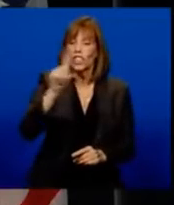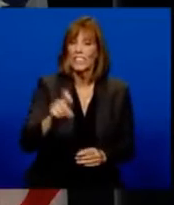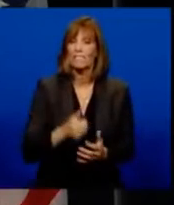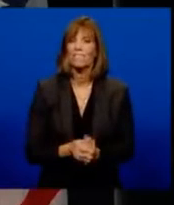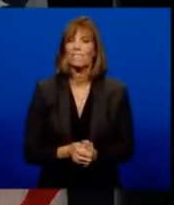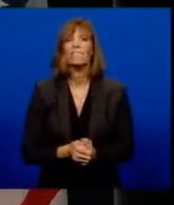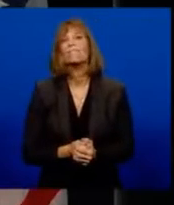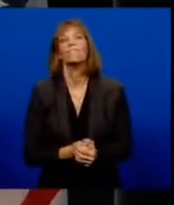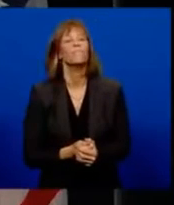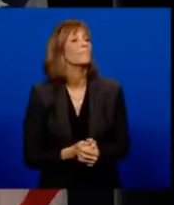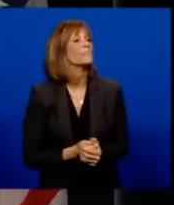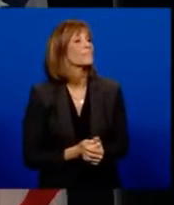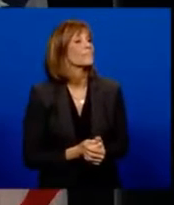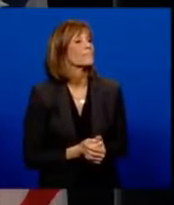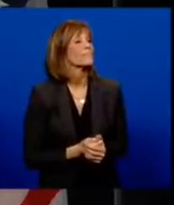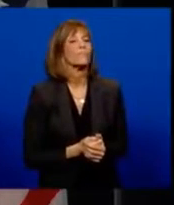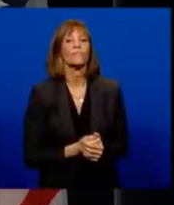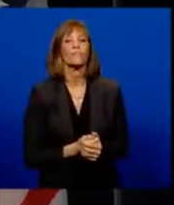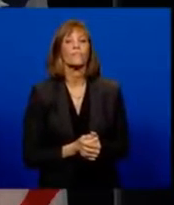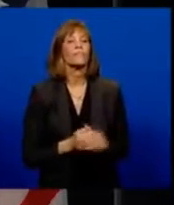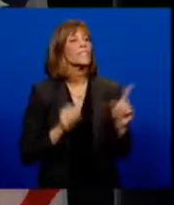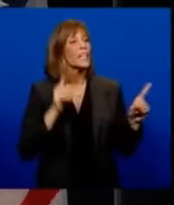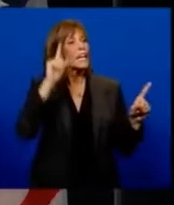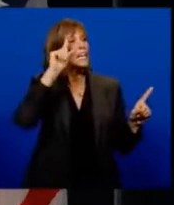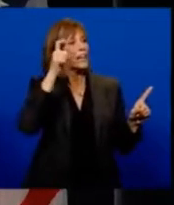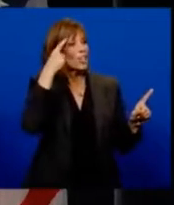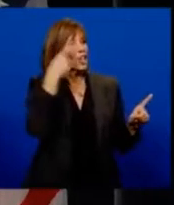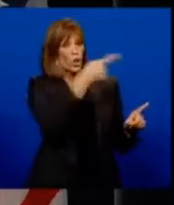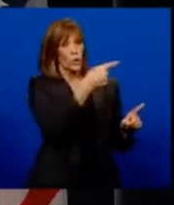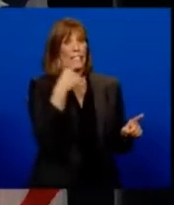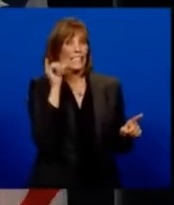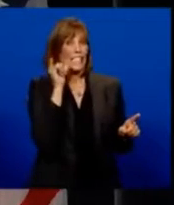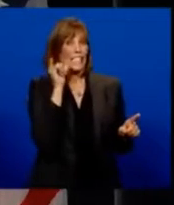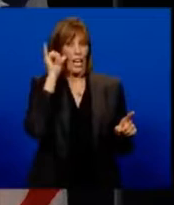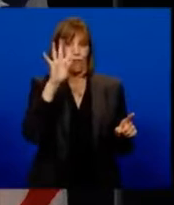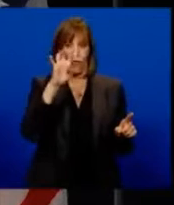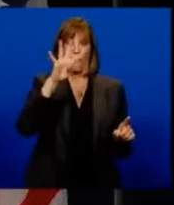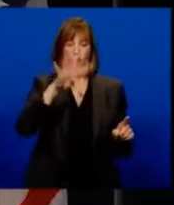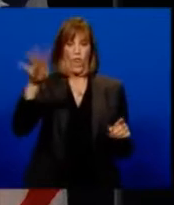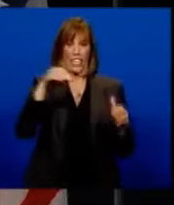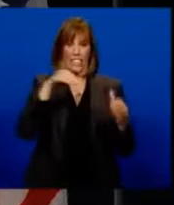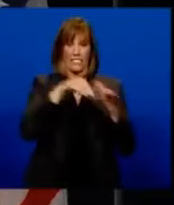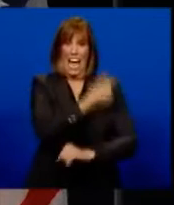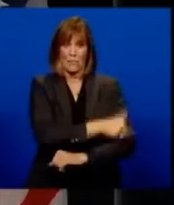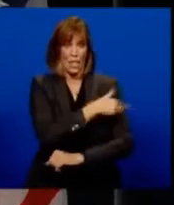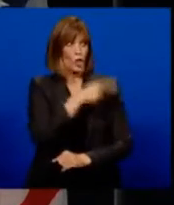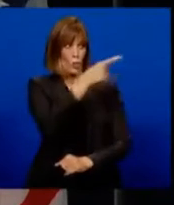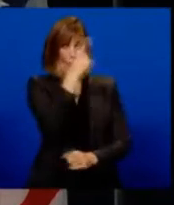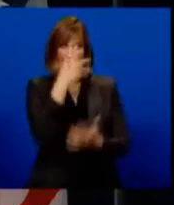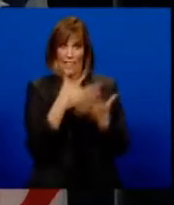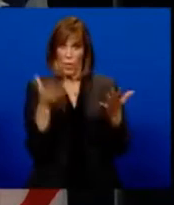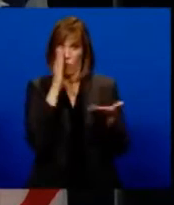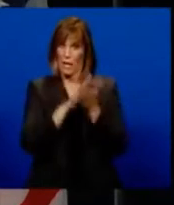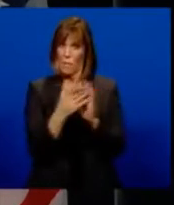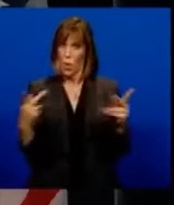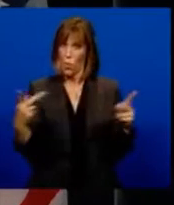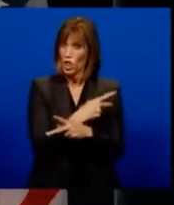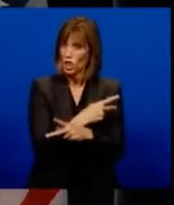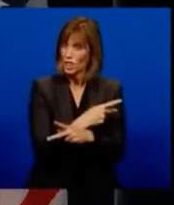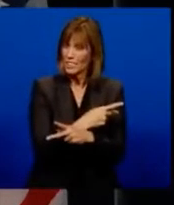Thank you, Governor. Regarding hospitalizations reaching a record yesterday evening, do you expect things to get worse before they get